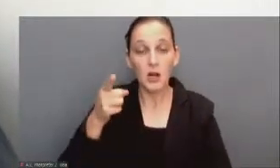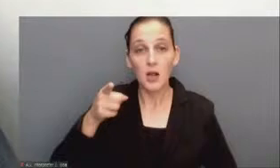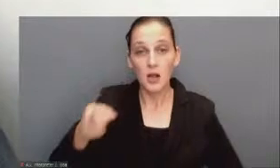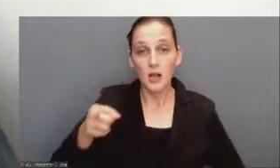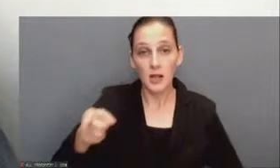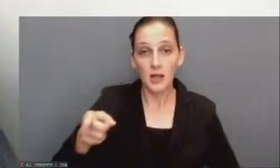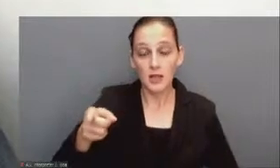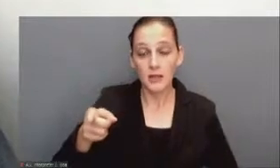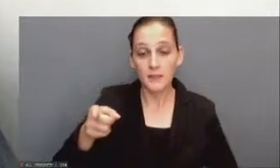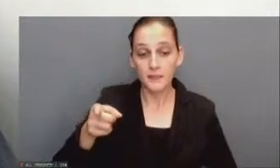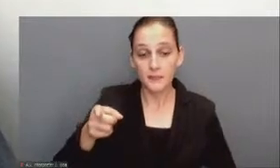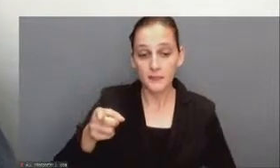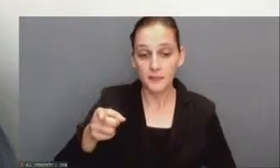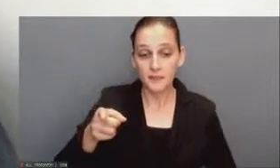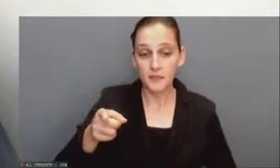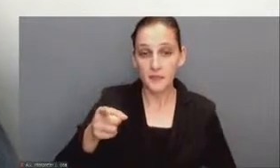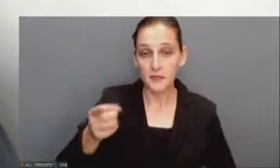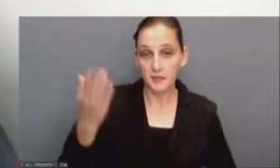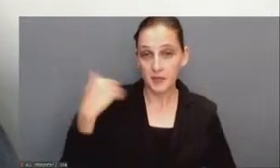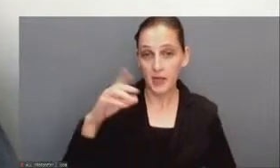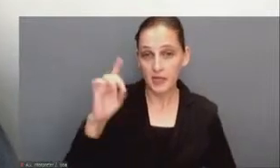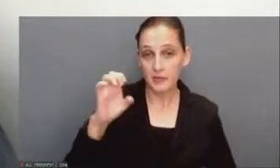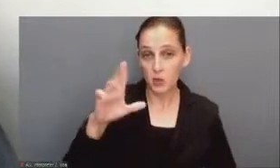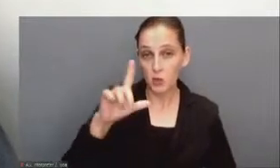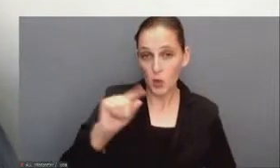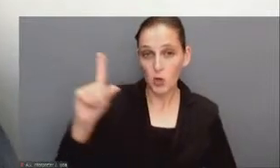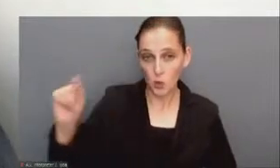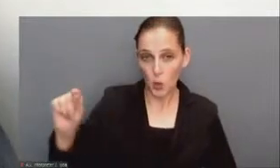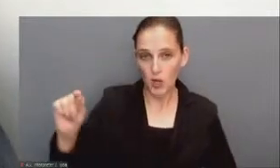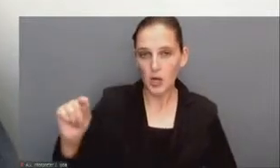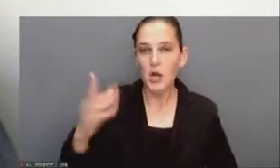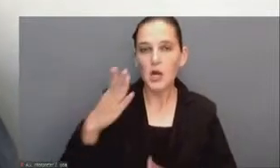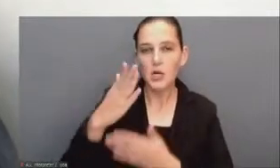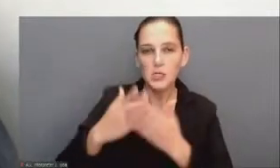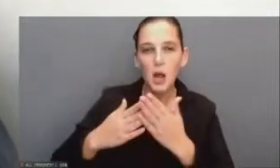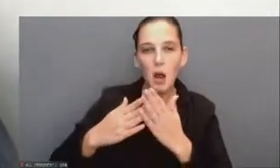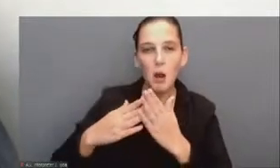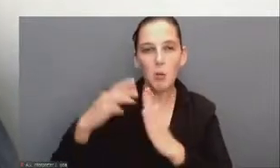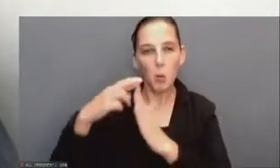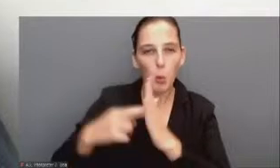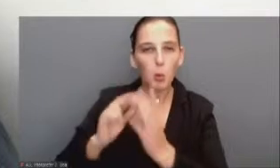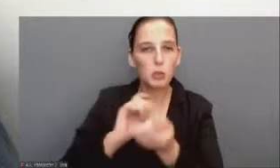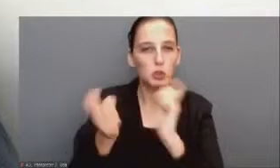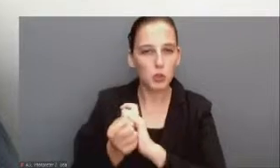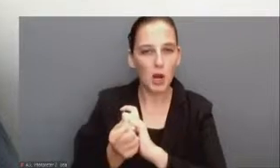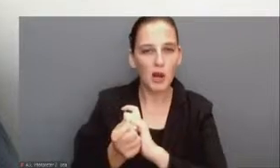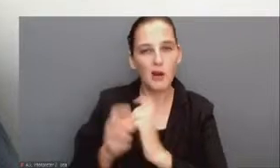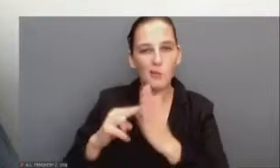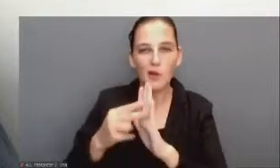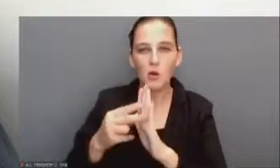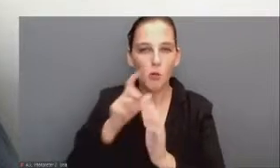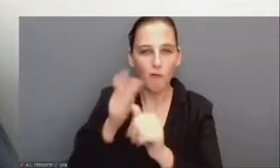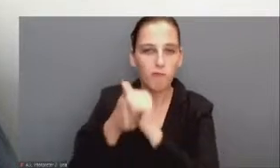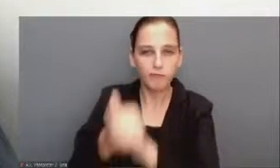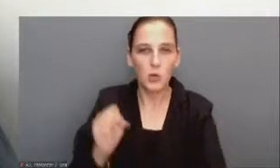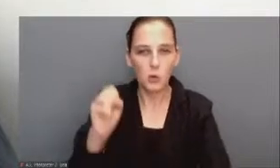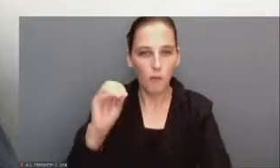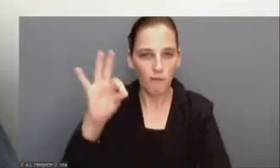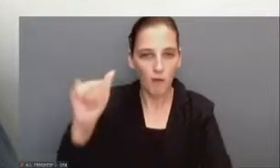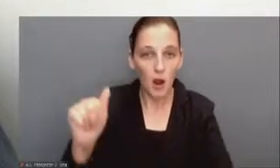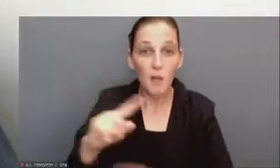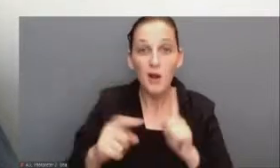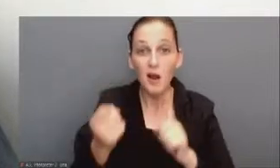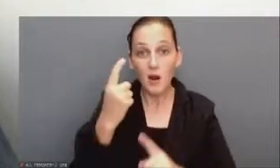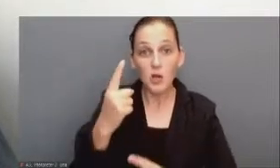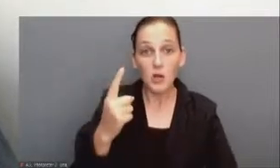substantially first in December 2020, including dropping the use of SOFA. However, the risk is that in hospitals across the country now, earlier versions